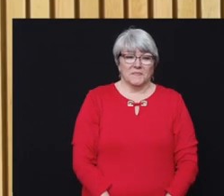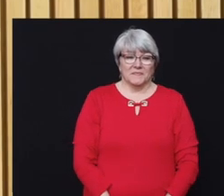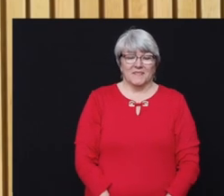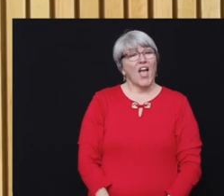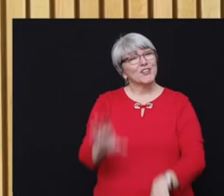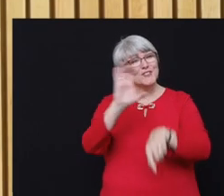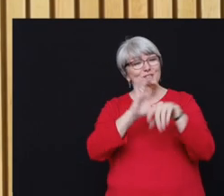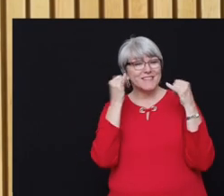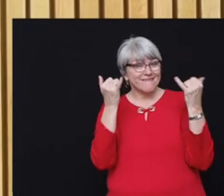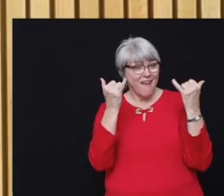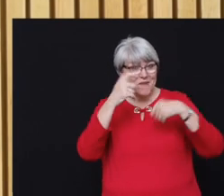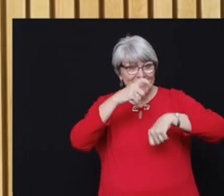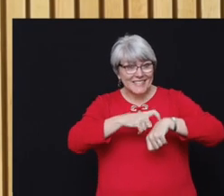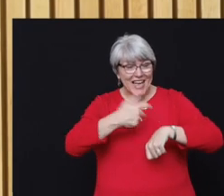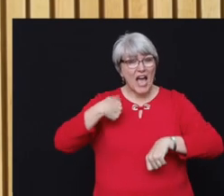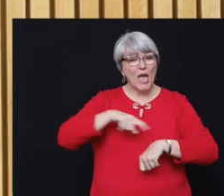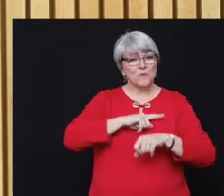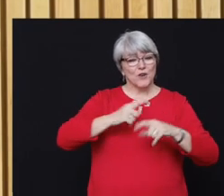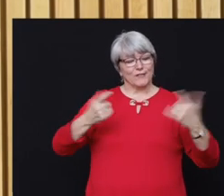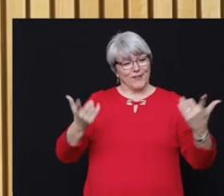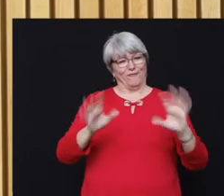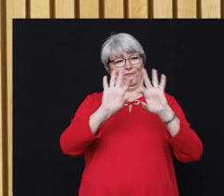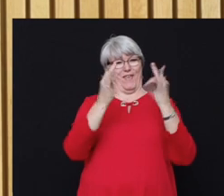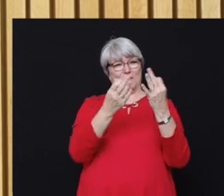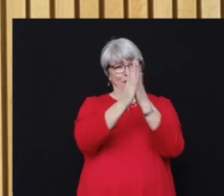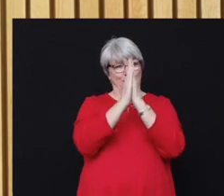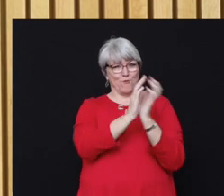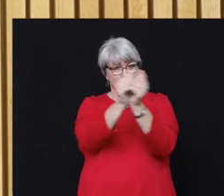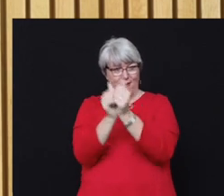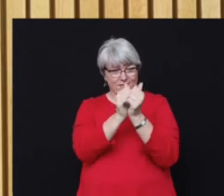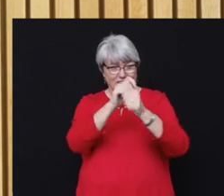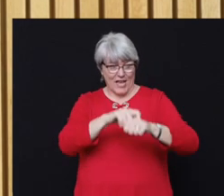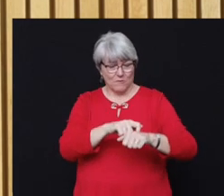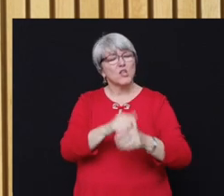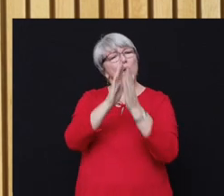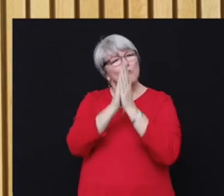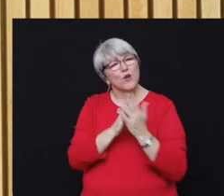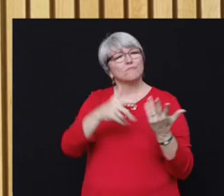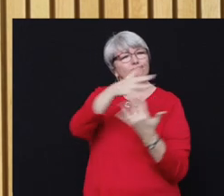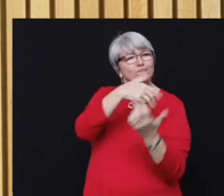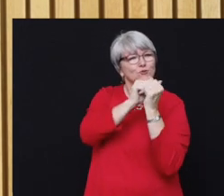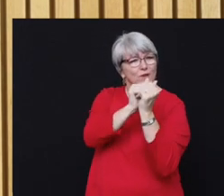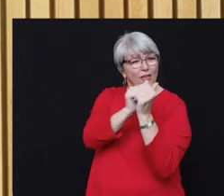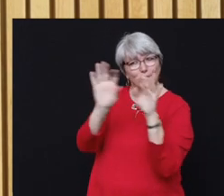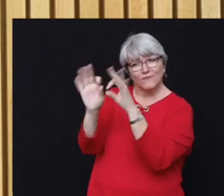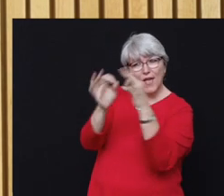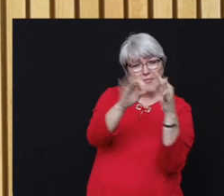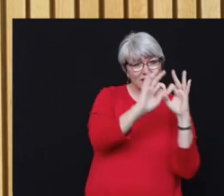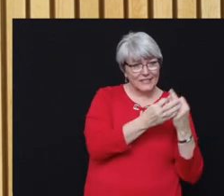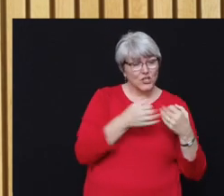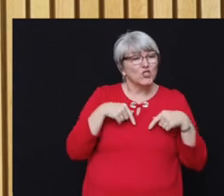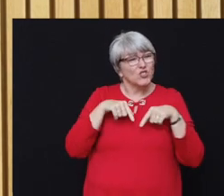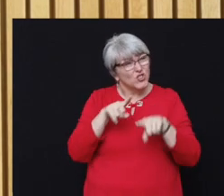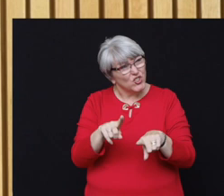Well, church, now is the time where we are going to enter into family prayer time. It's time where we get to pray together as our families. And